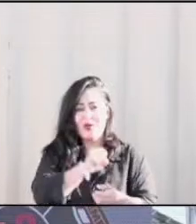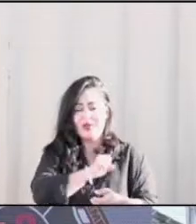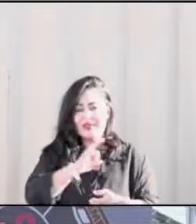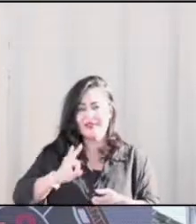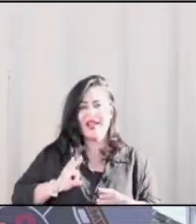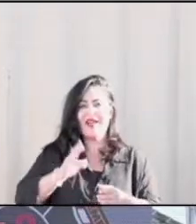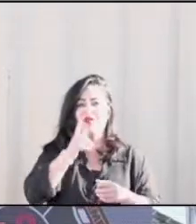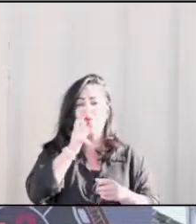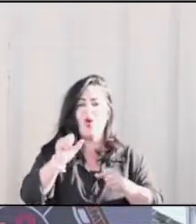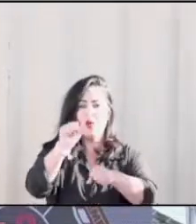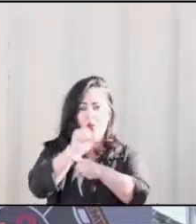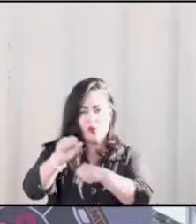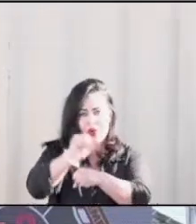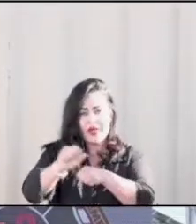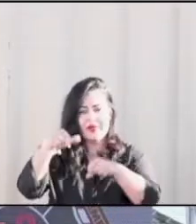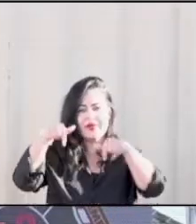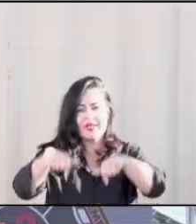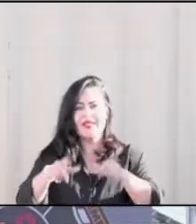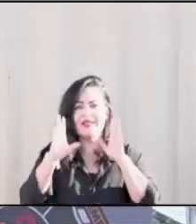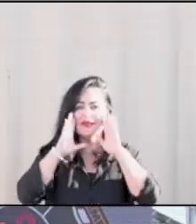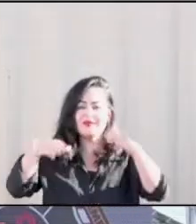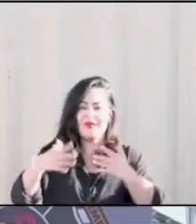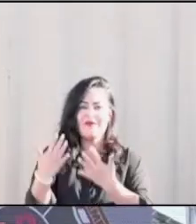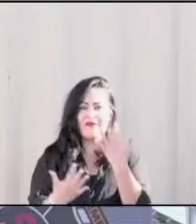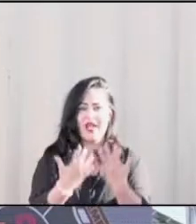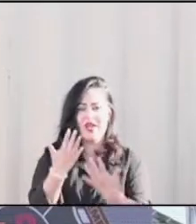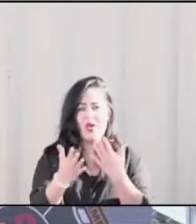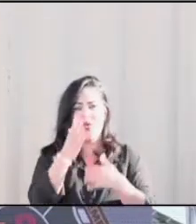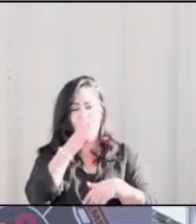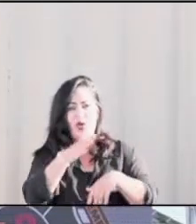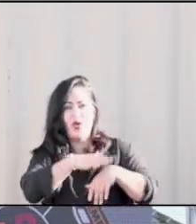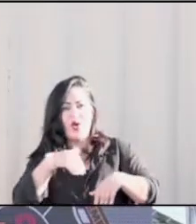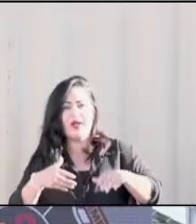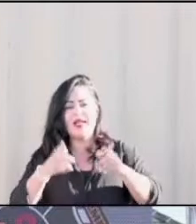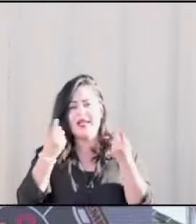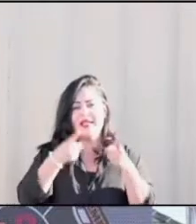fire. For an operational briefing, we're going to call up our incident operations.